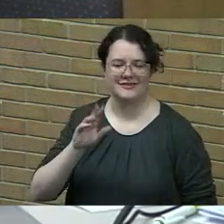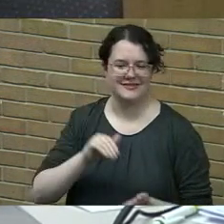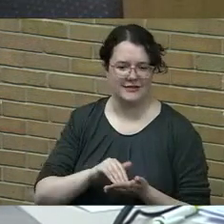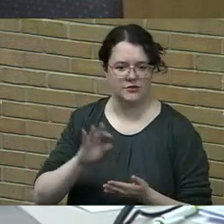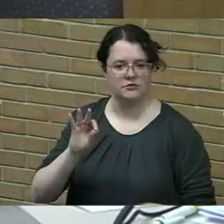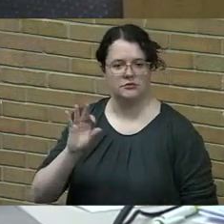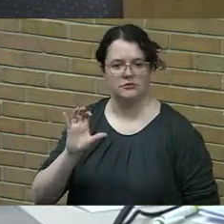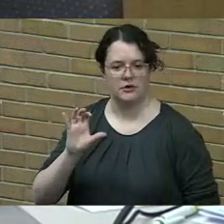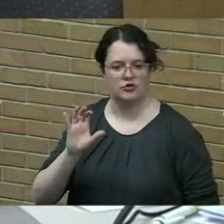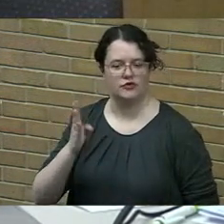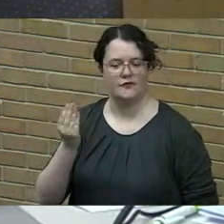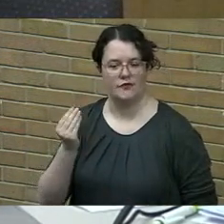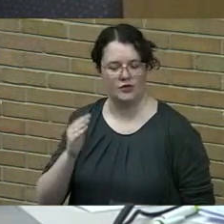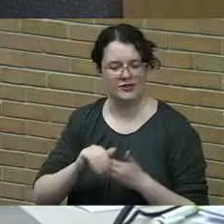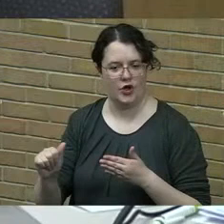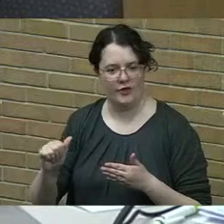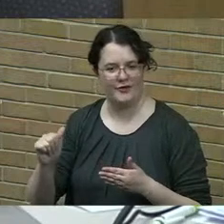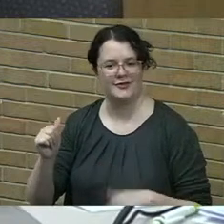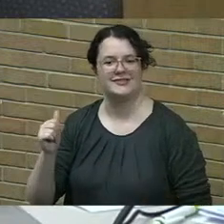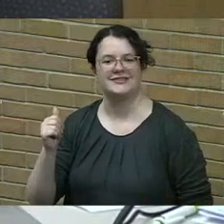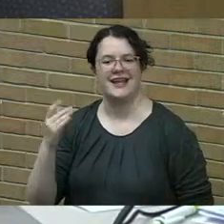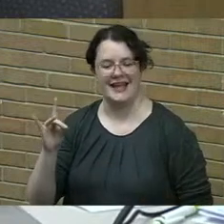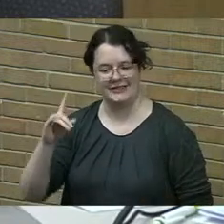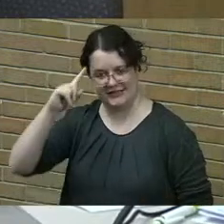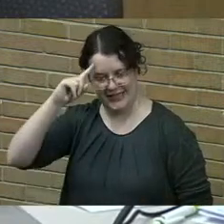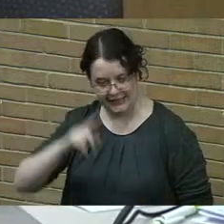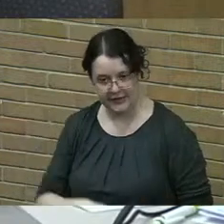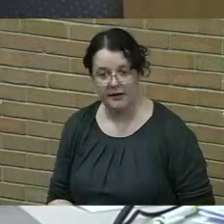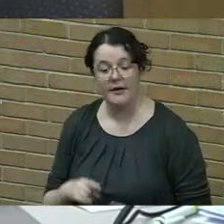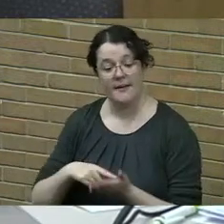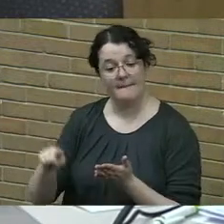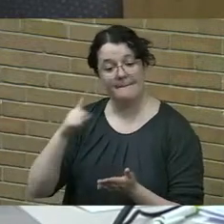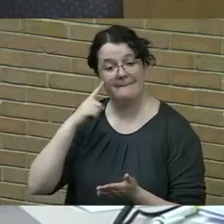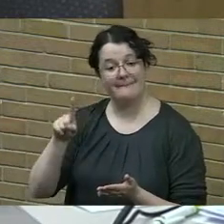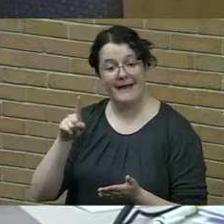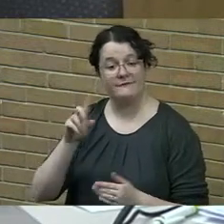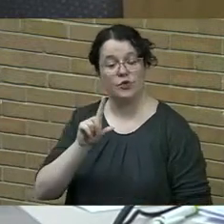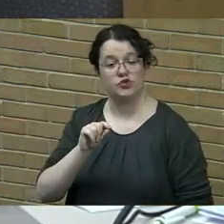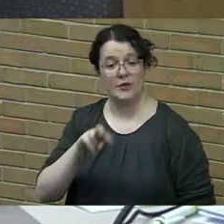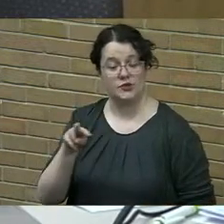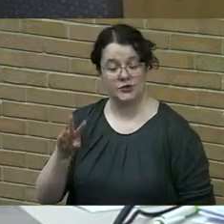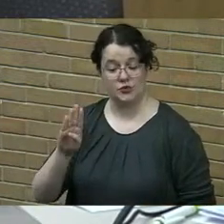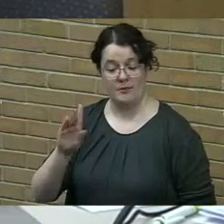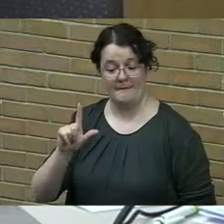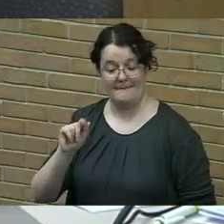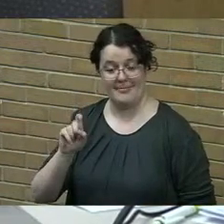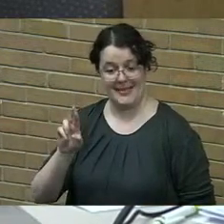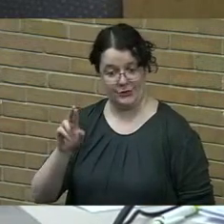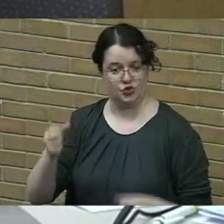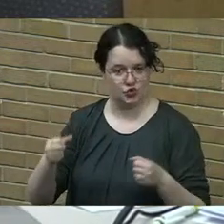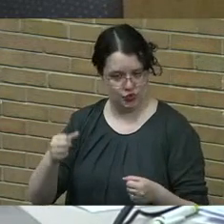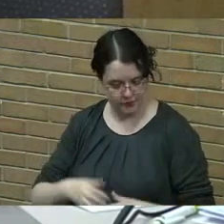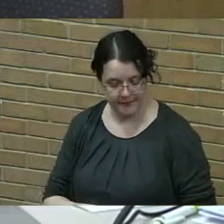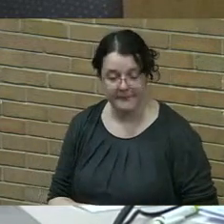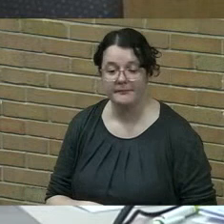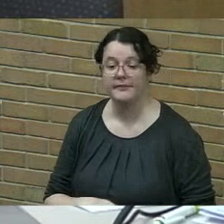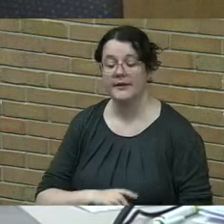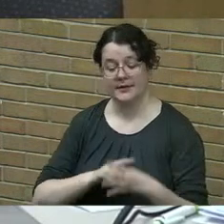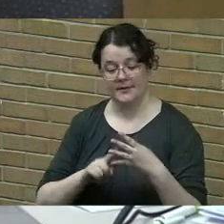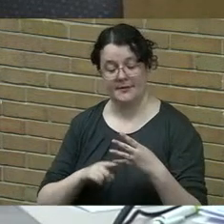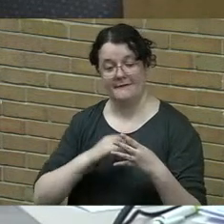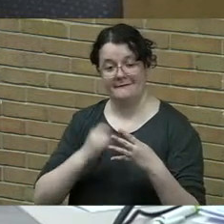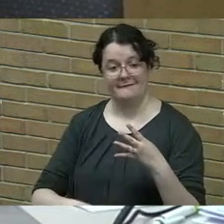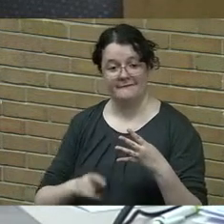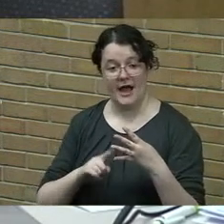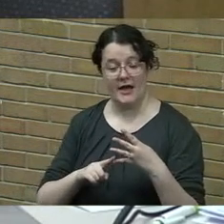$36,994.18, representing payment for a 2023 Blazer for the police department. And finally